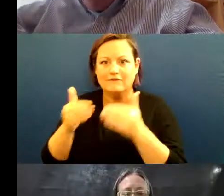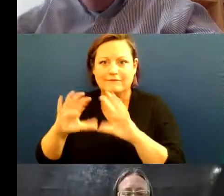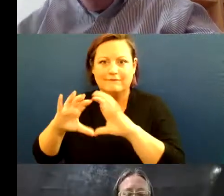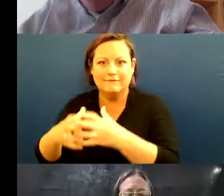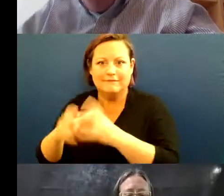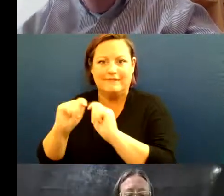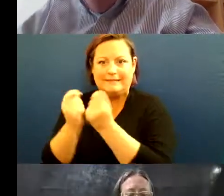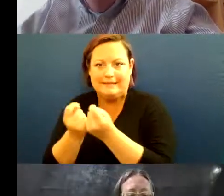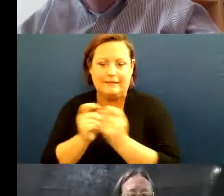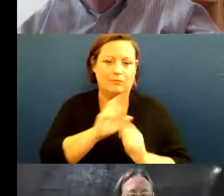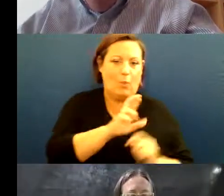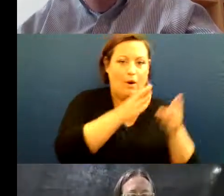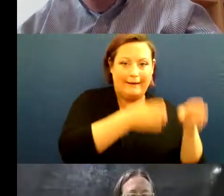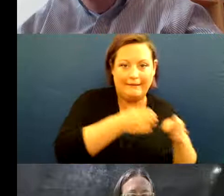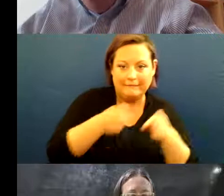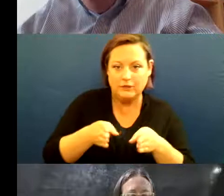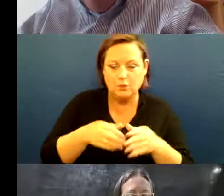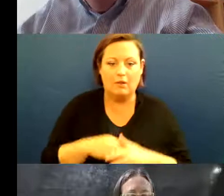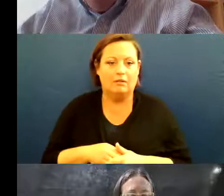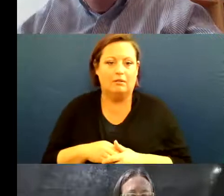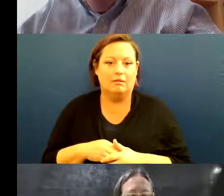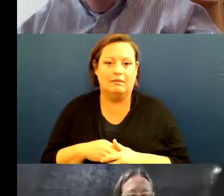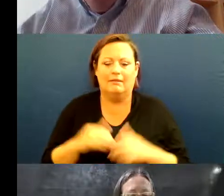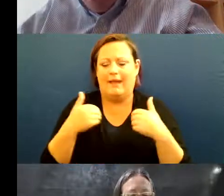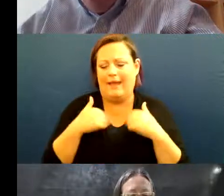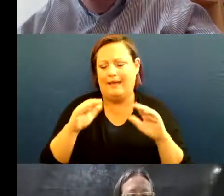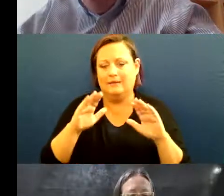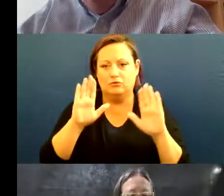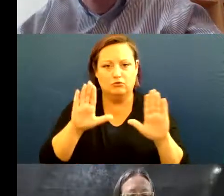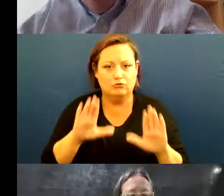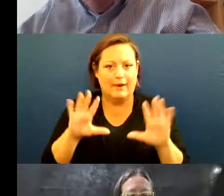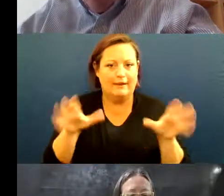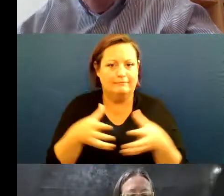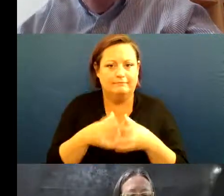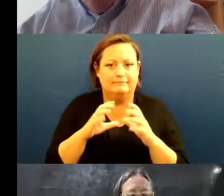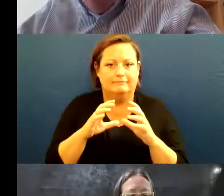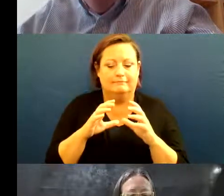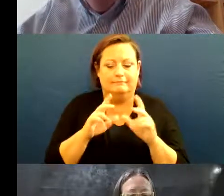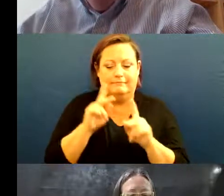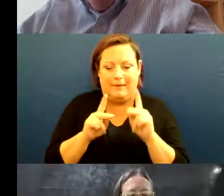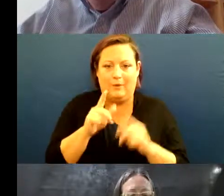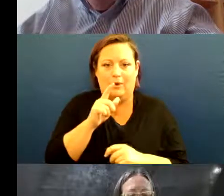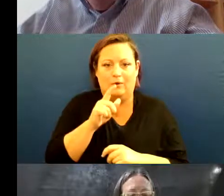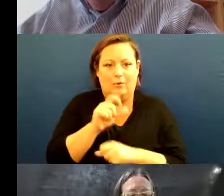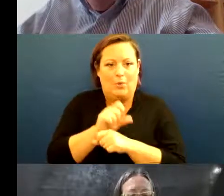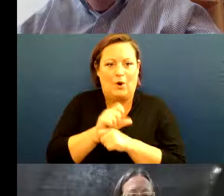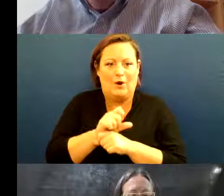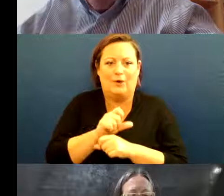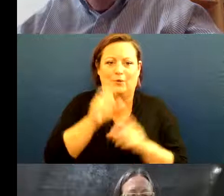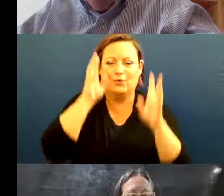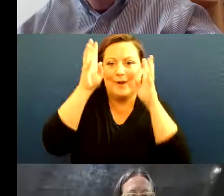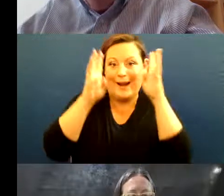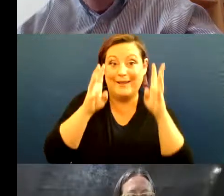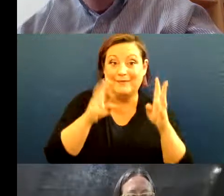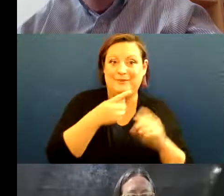contest or individual. I had a great group of people that I worked with that were really very creative. Here we are as